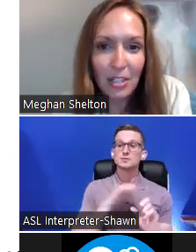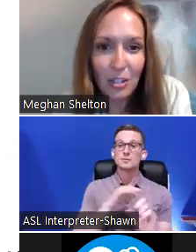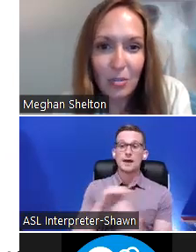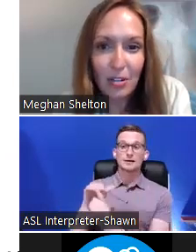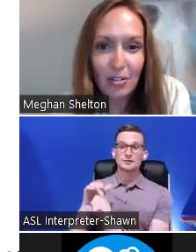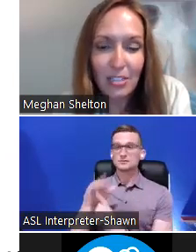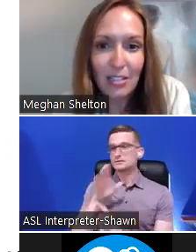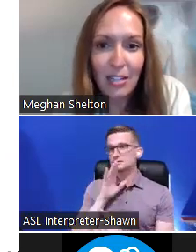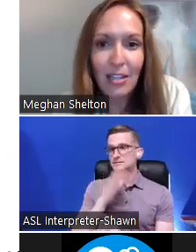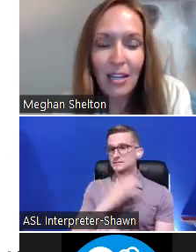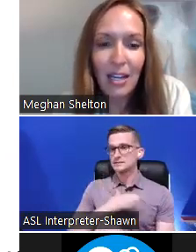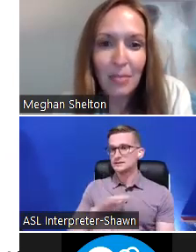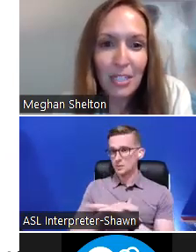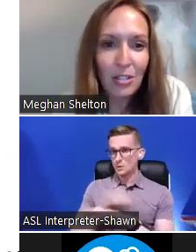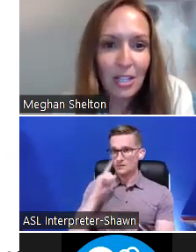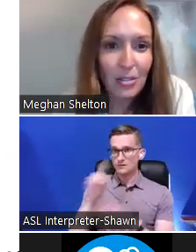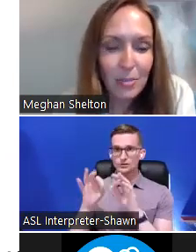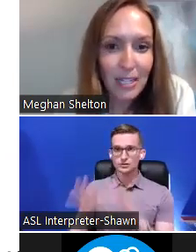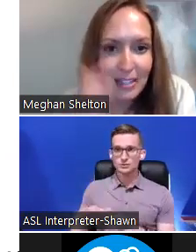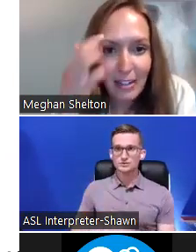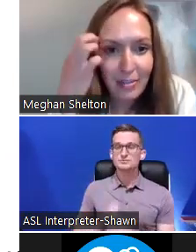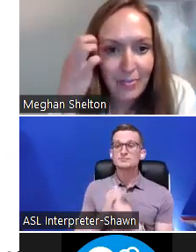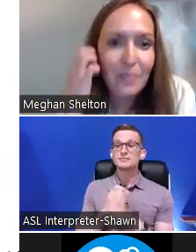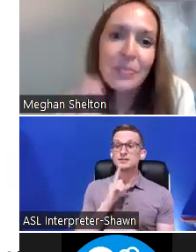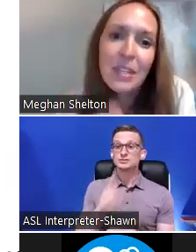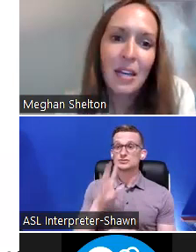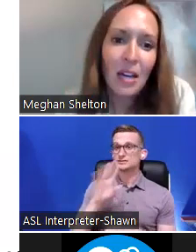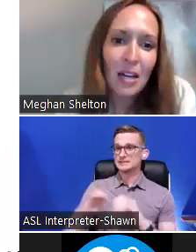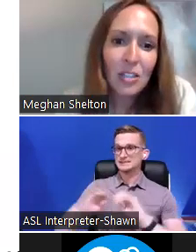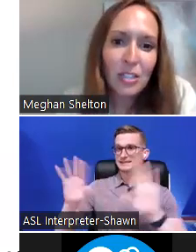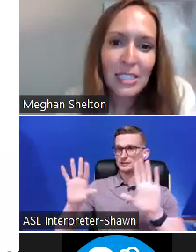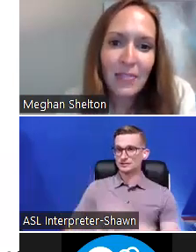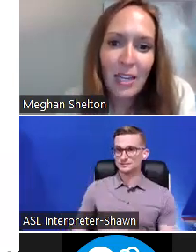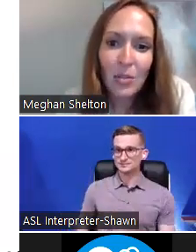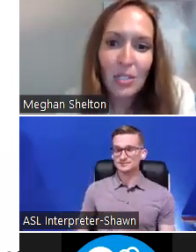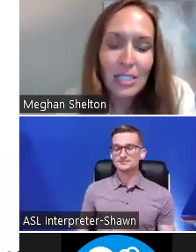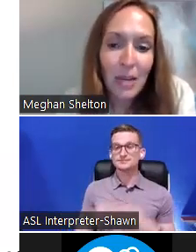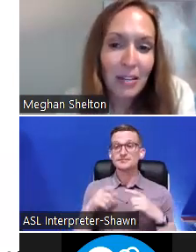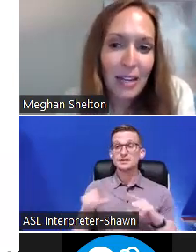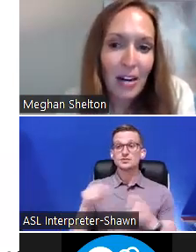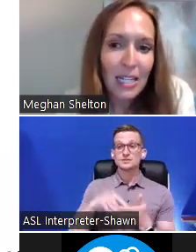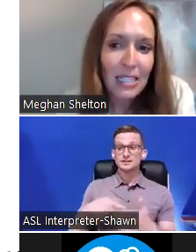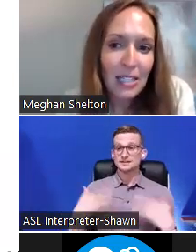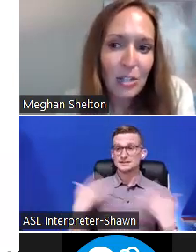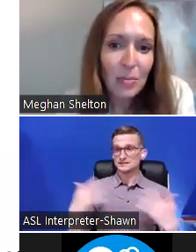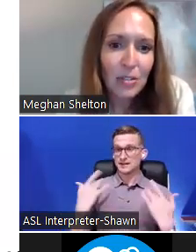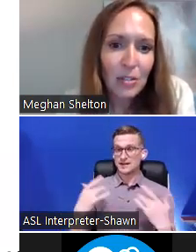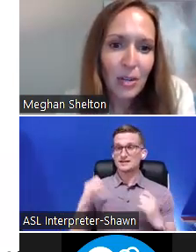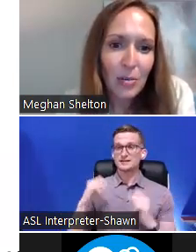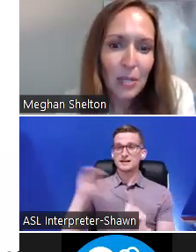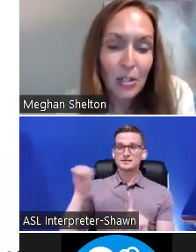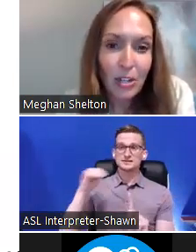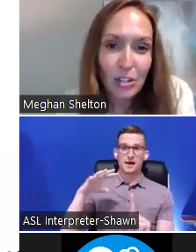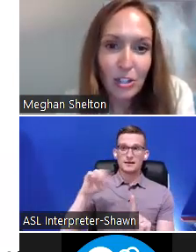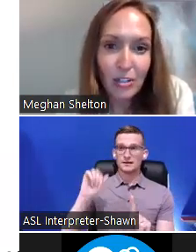for the interpreters and make sure that you speak clear. During this event, you can spotlight our ASL interpreters so they